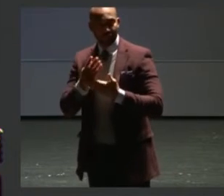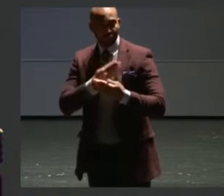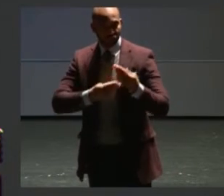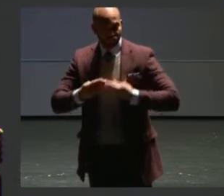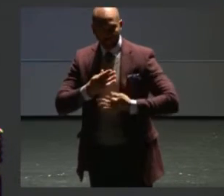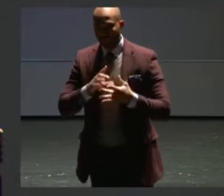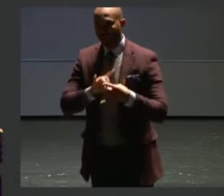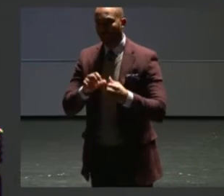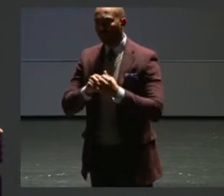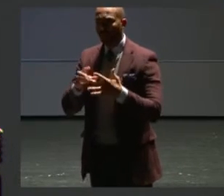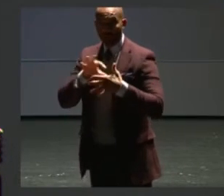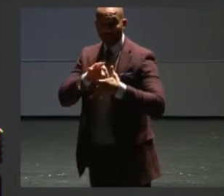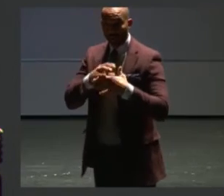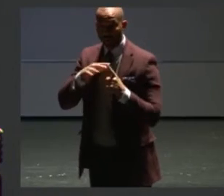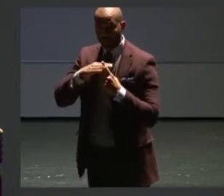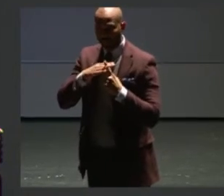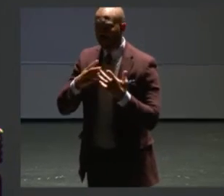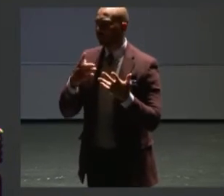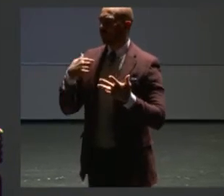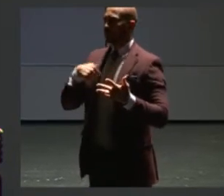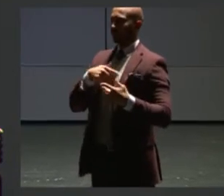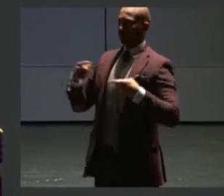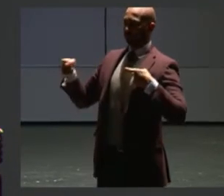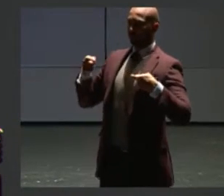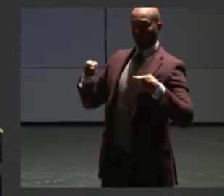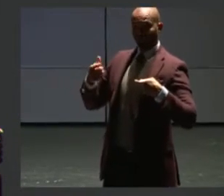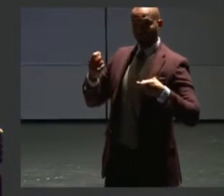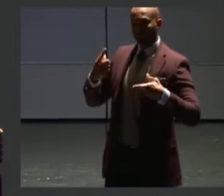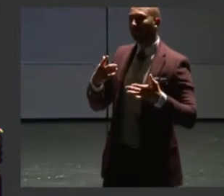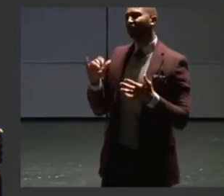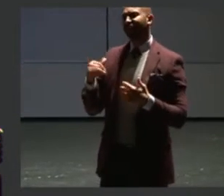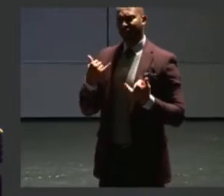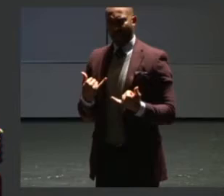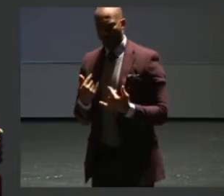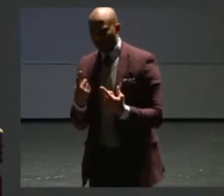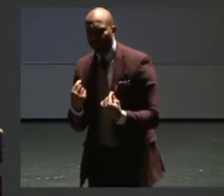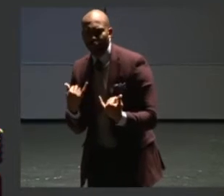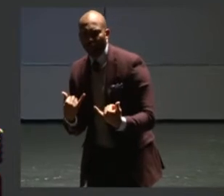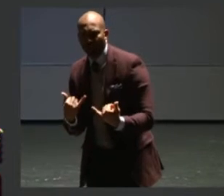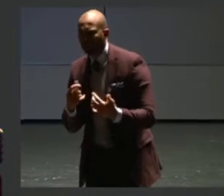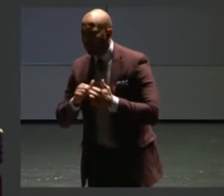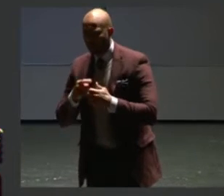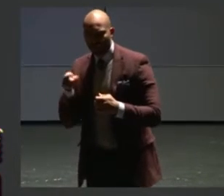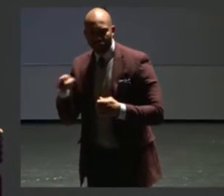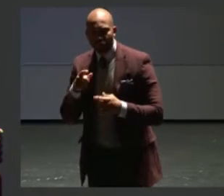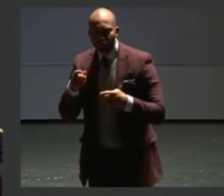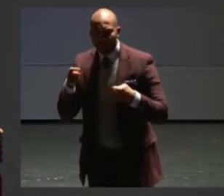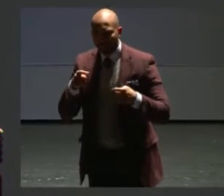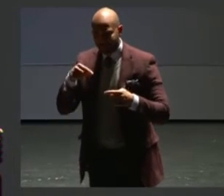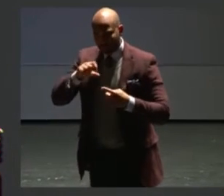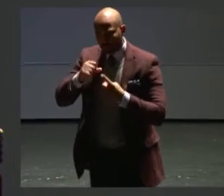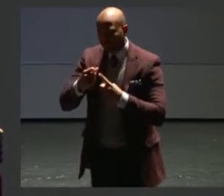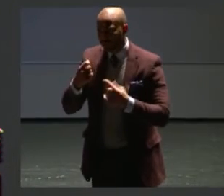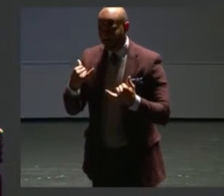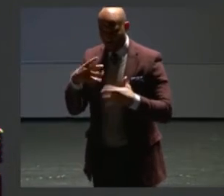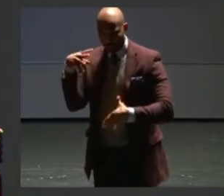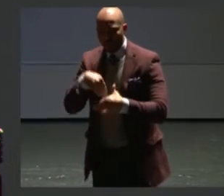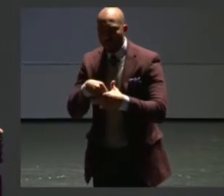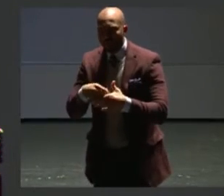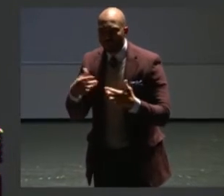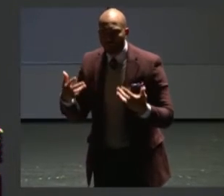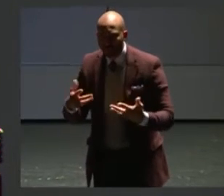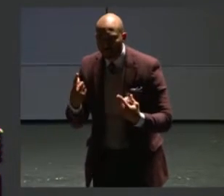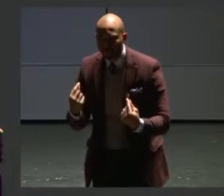context of what I consider to be managing, kind of like the here and now. How do you deal with the situation that you're in? As you